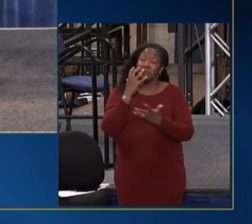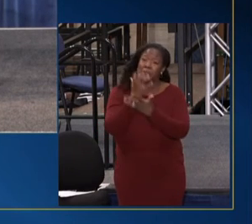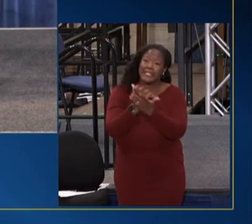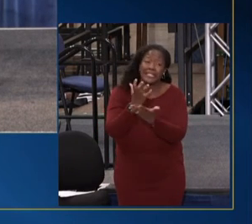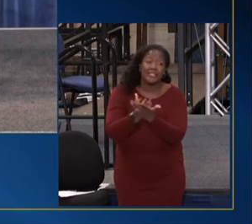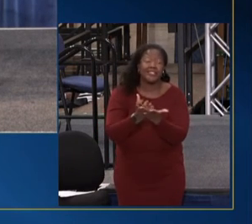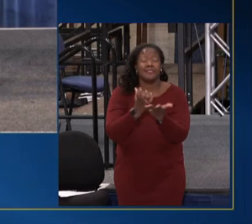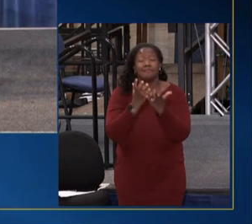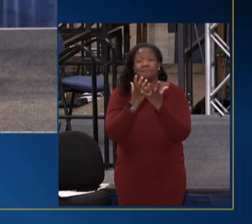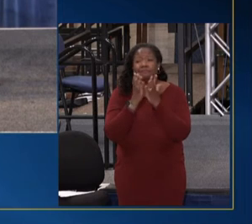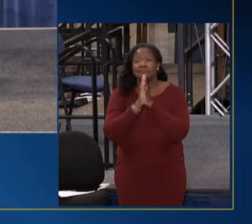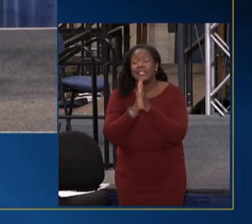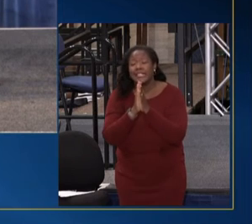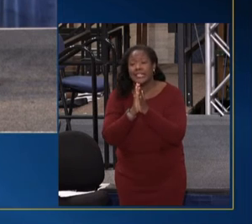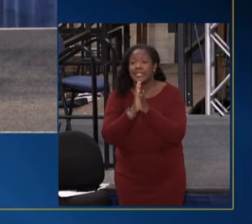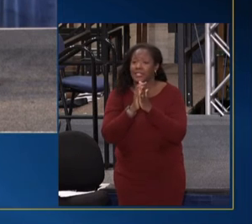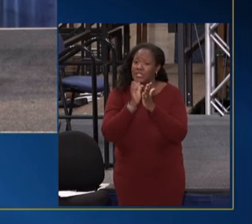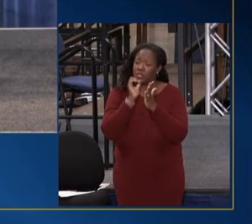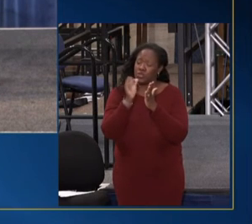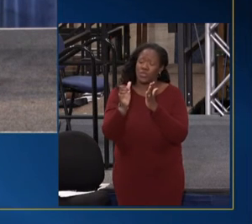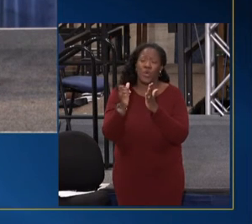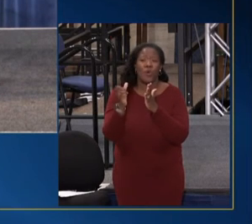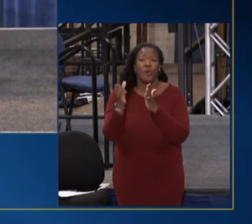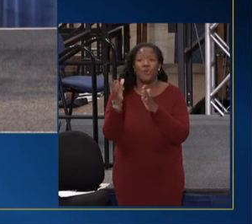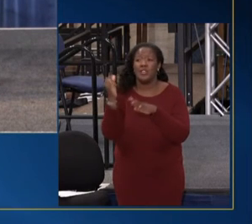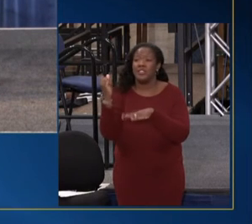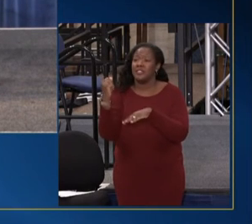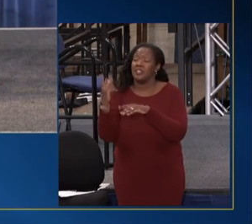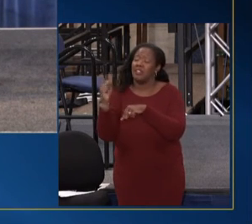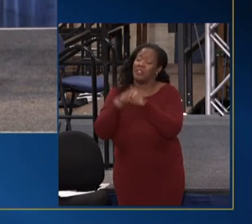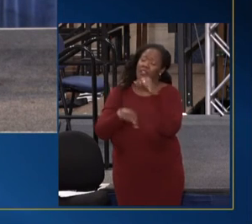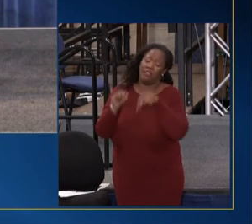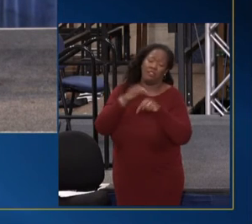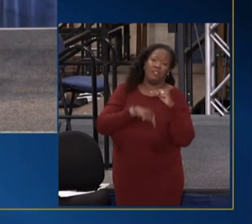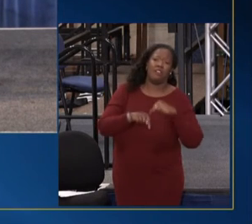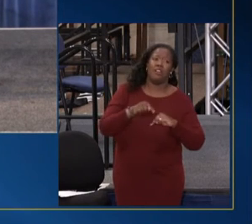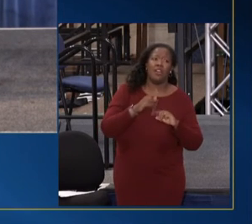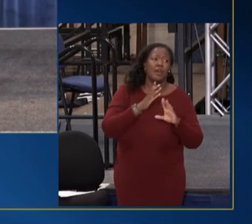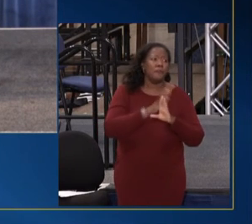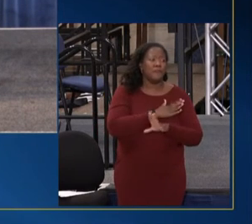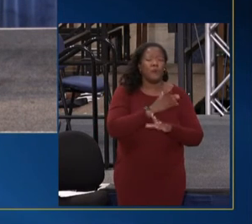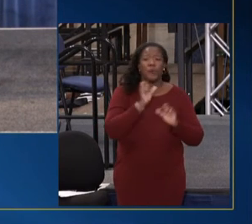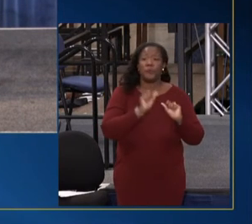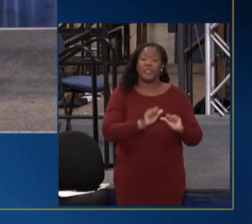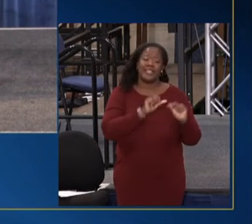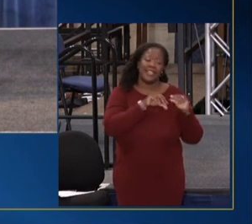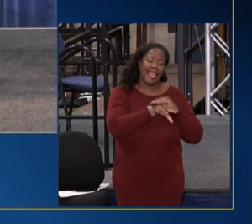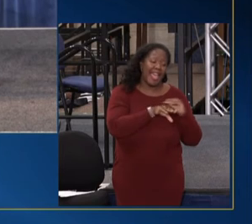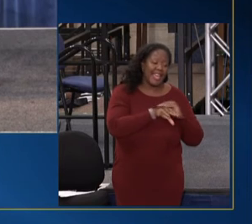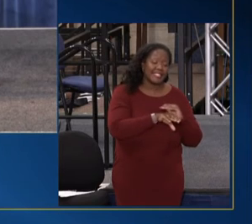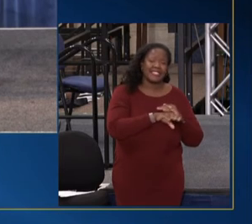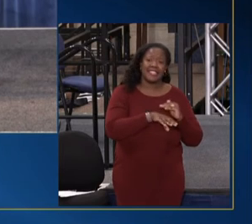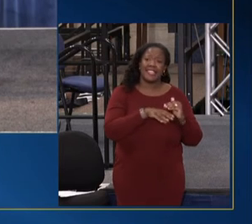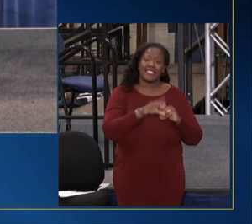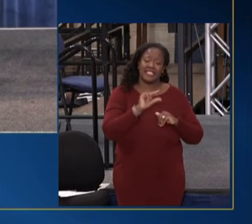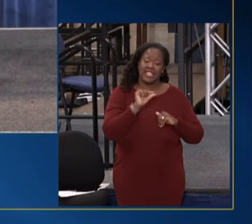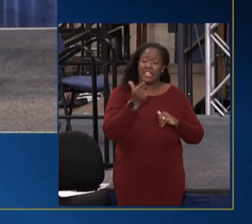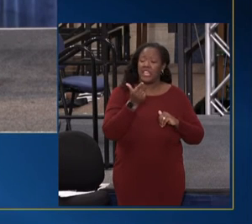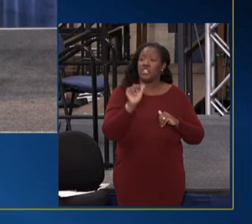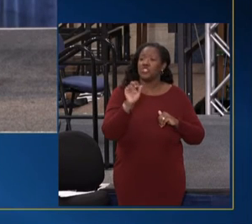these lawmakers, please don't send us back to where we were before we were able to access gender-affirming care.